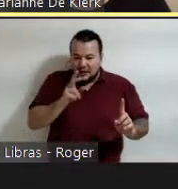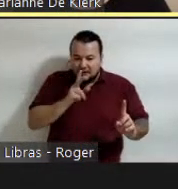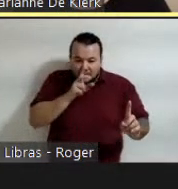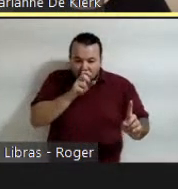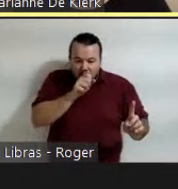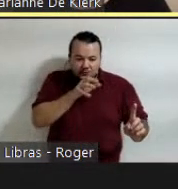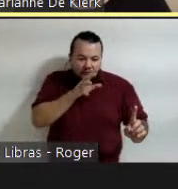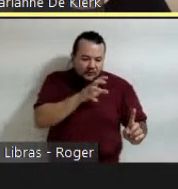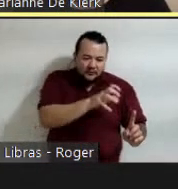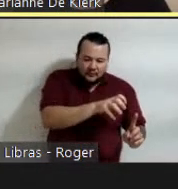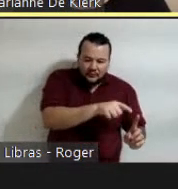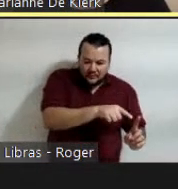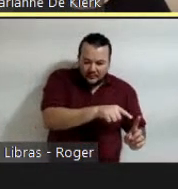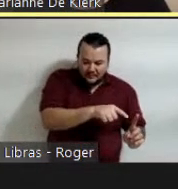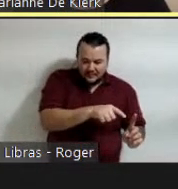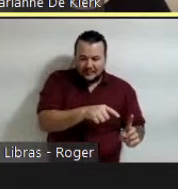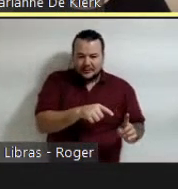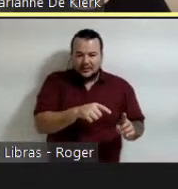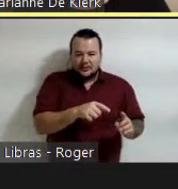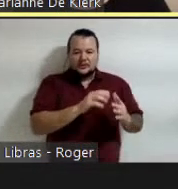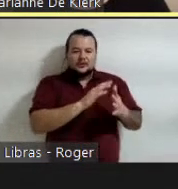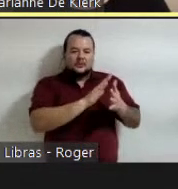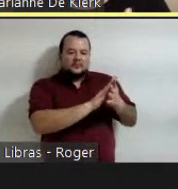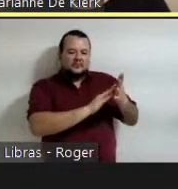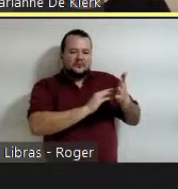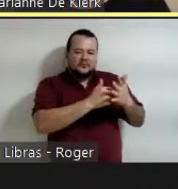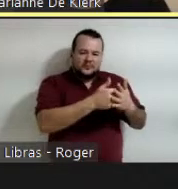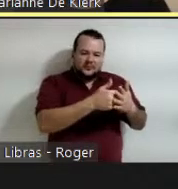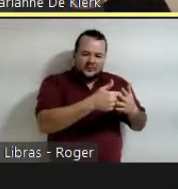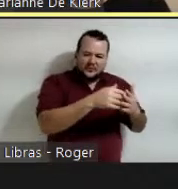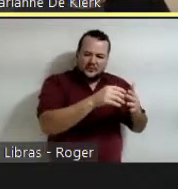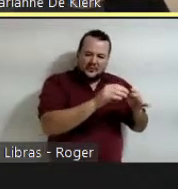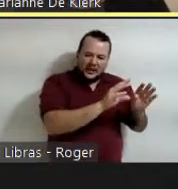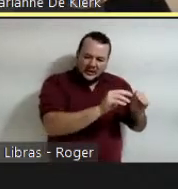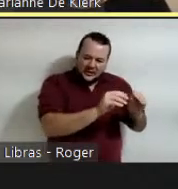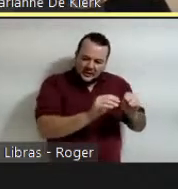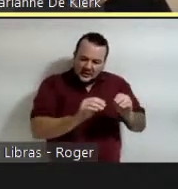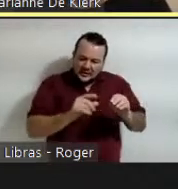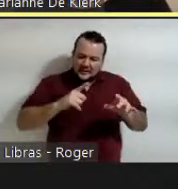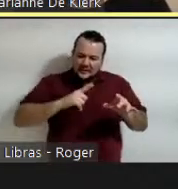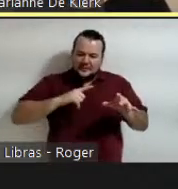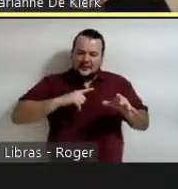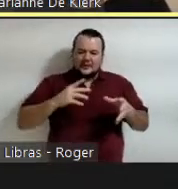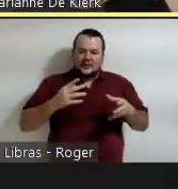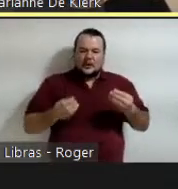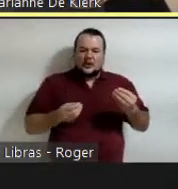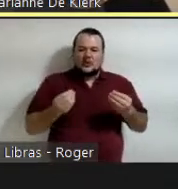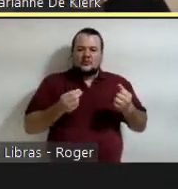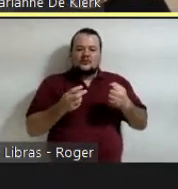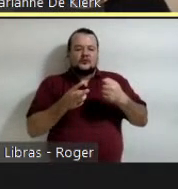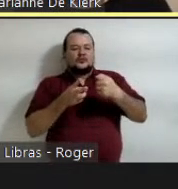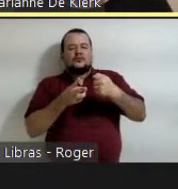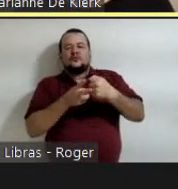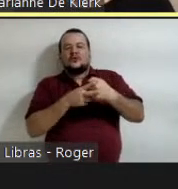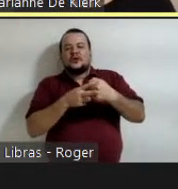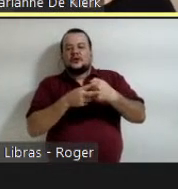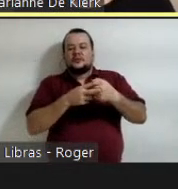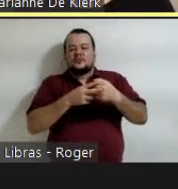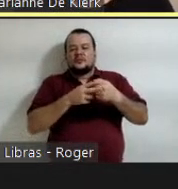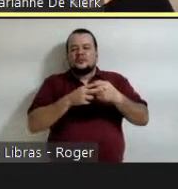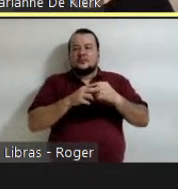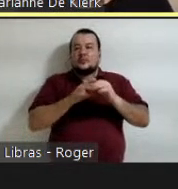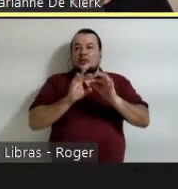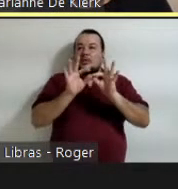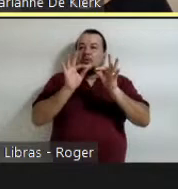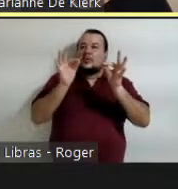space contrasted with the lightness of the glass lit from above with a filtered light, natural